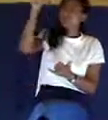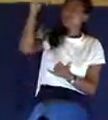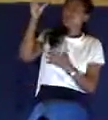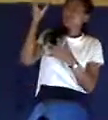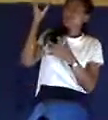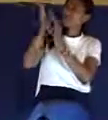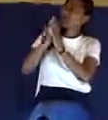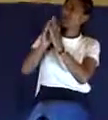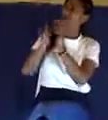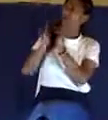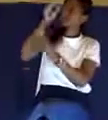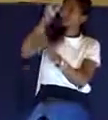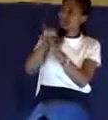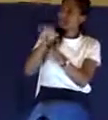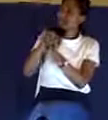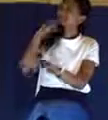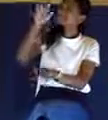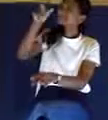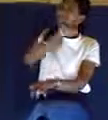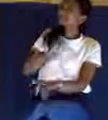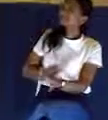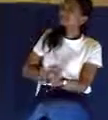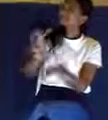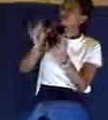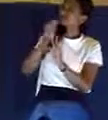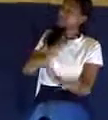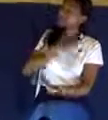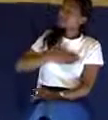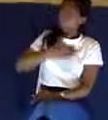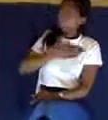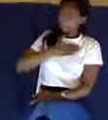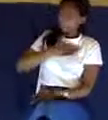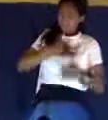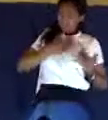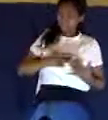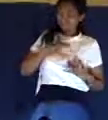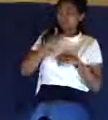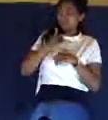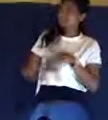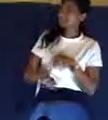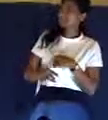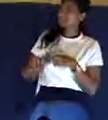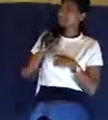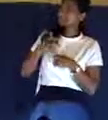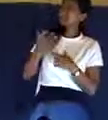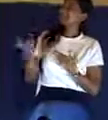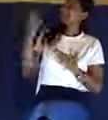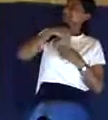faith? And say, Lord Jesus, would you fill my empty heart?